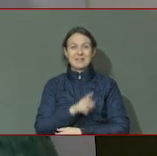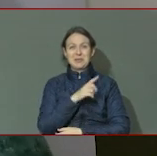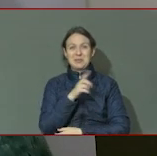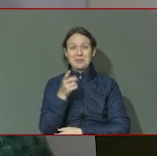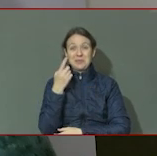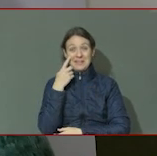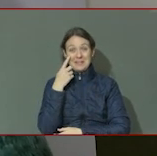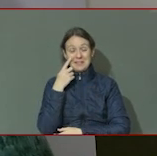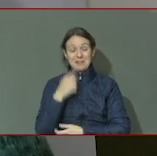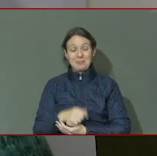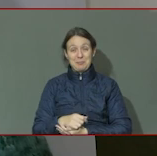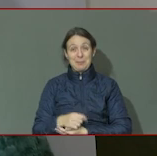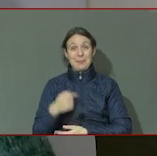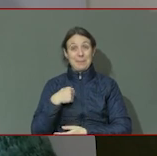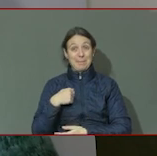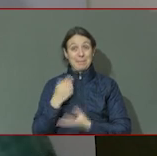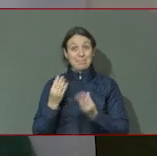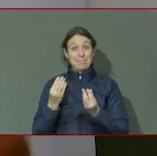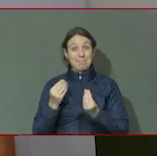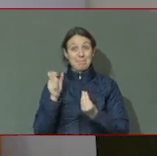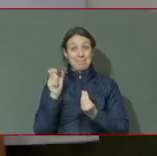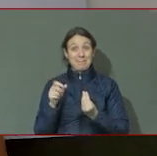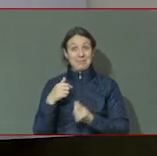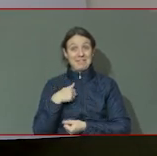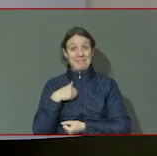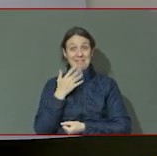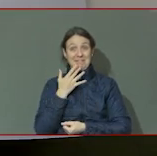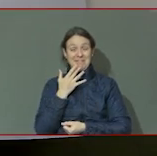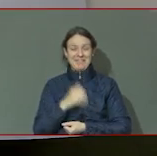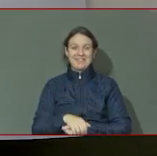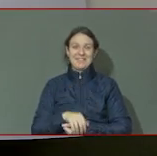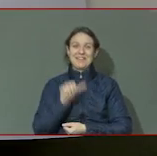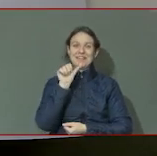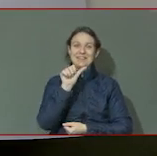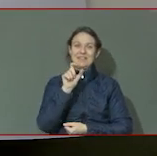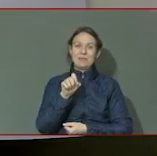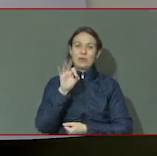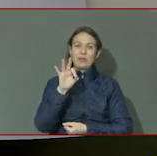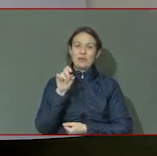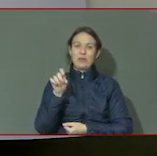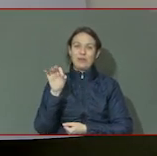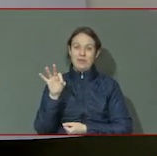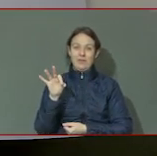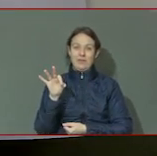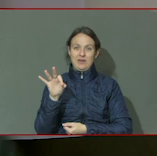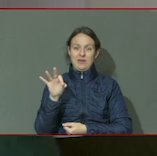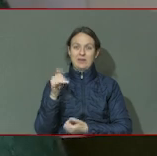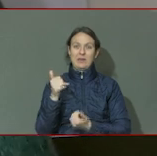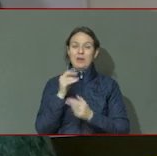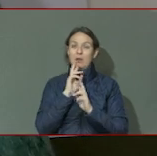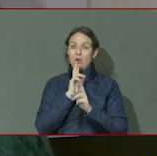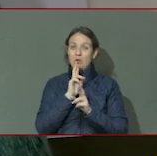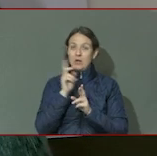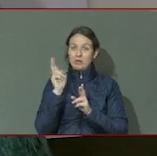I'm a numbers person. Okay, 6.3.3. I'm going to write the reaction again.